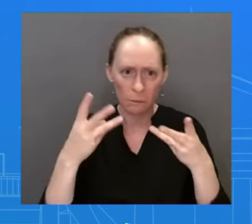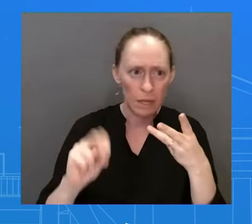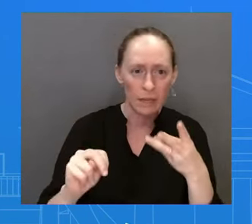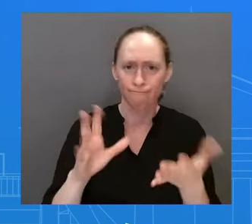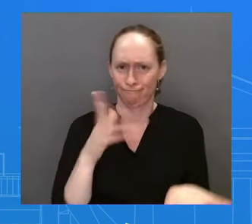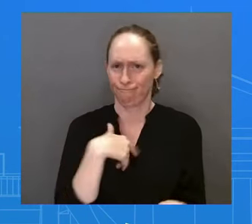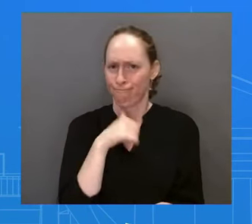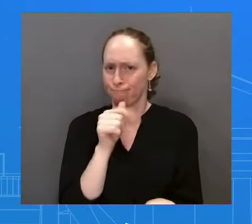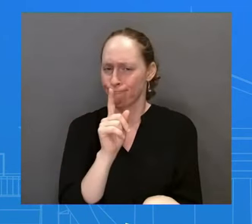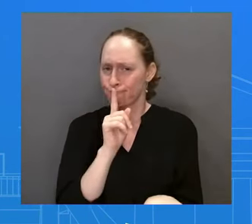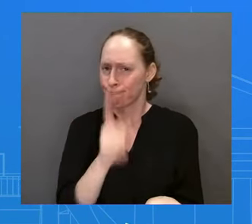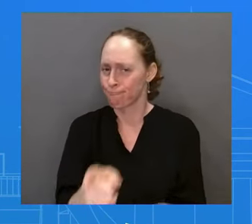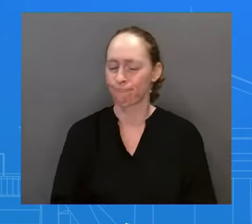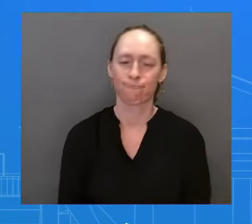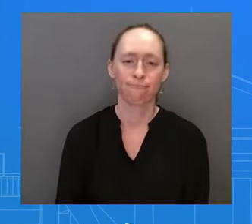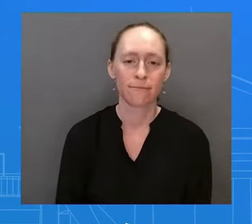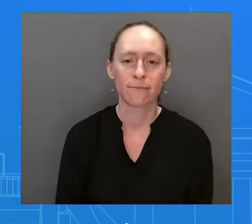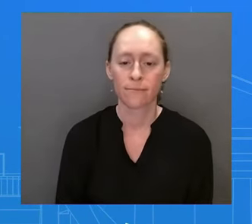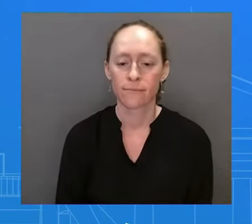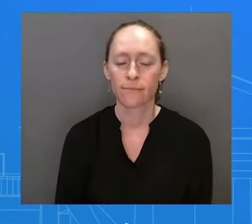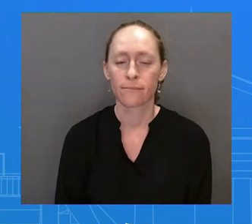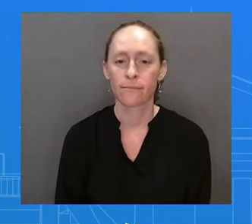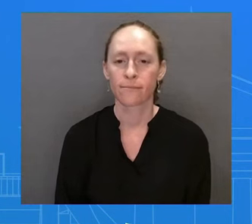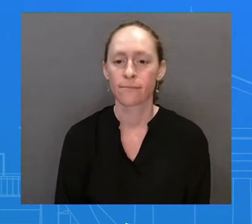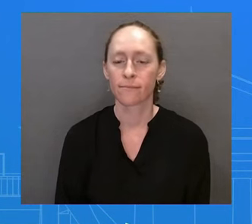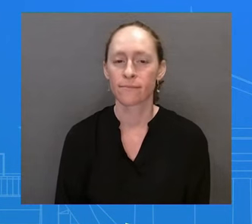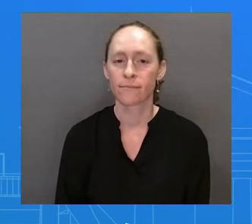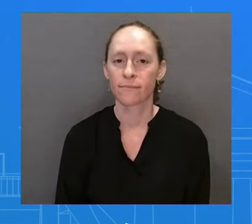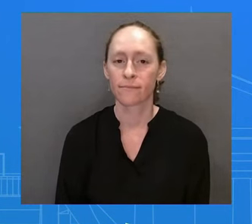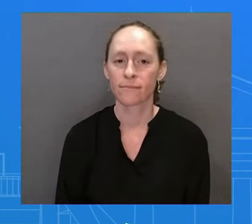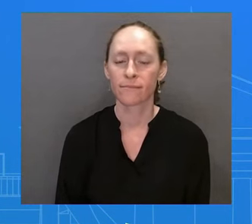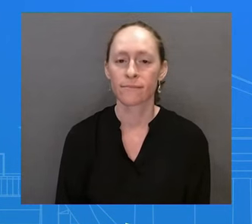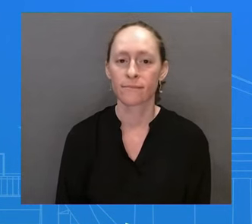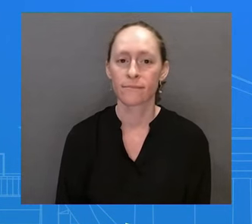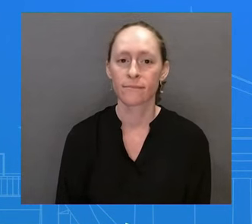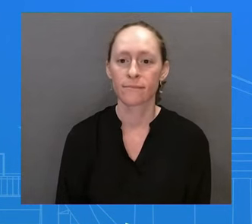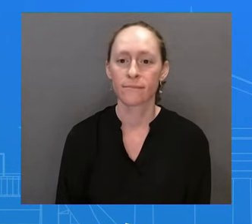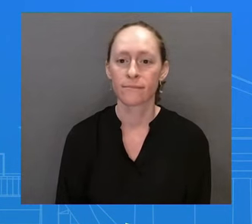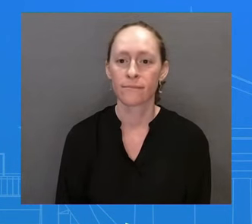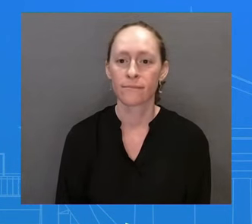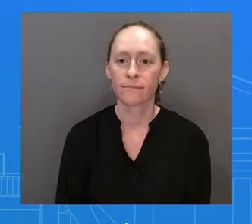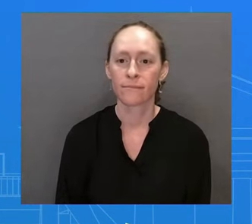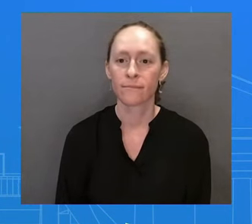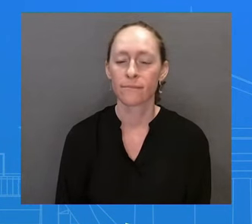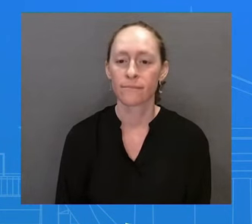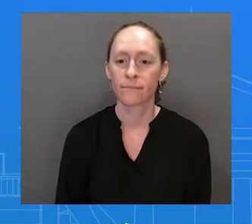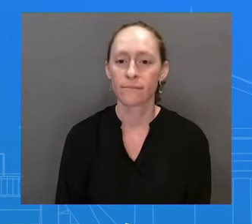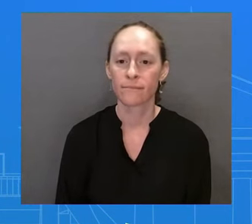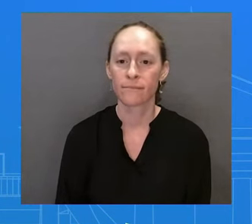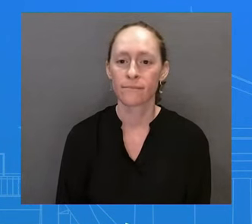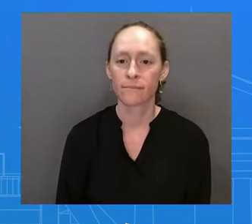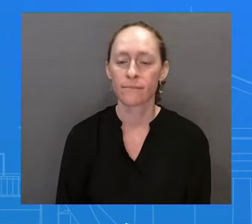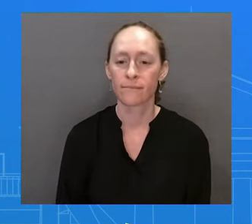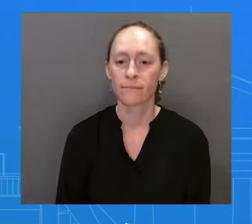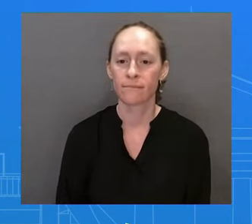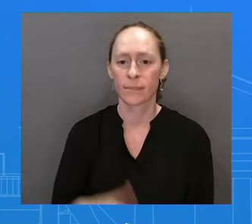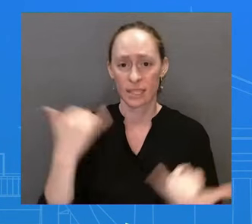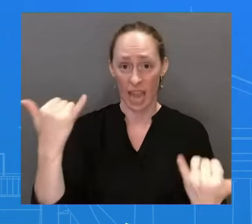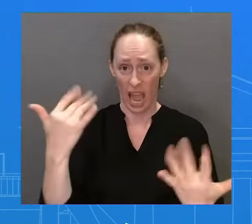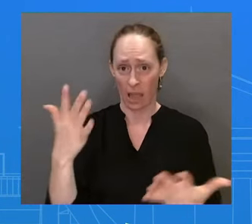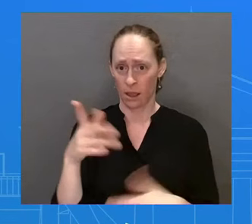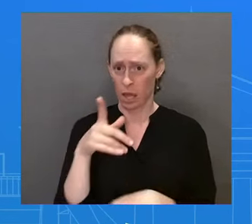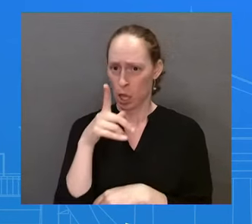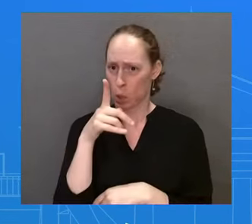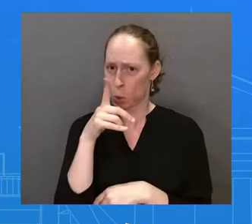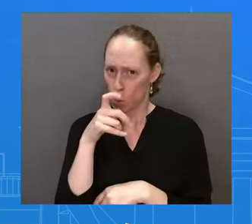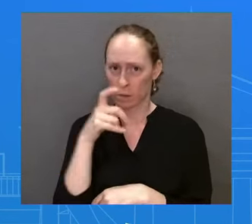John, is there an effort to find the source of the leak on the Cuba base now? Not that I'm aware of. I guess the reason why this has been characterized as a walk